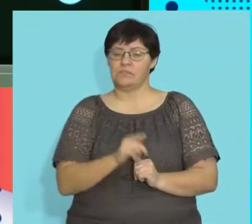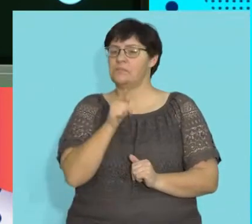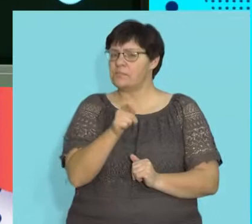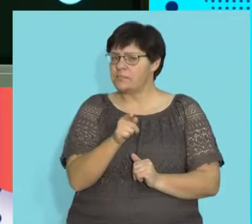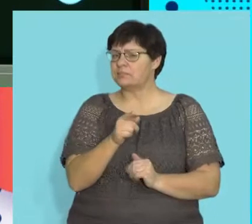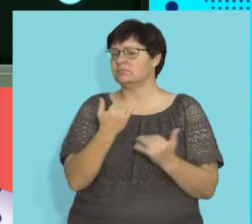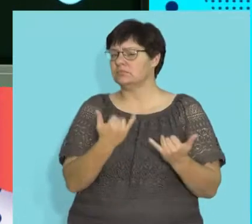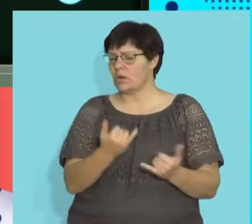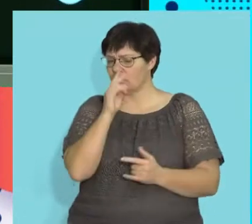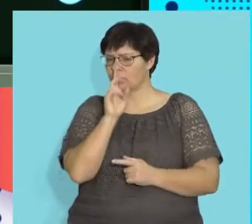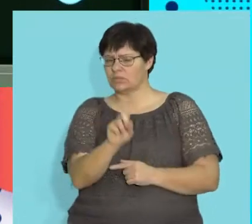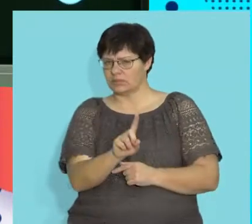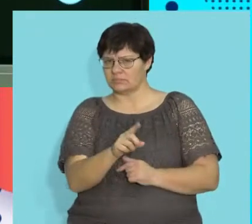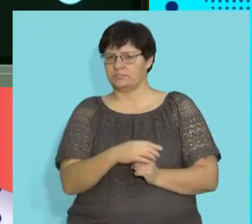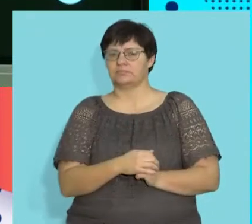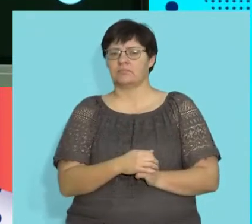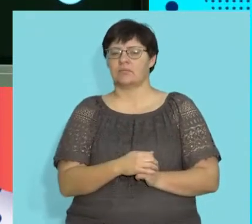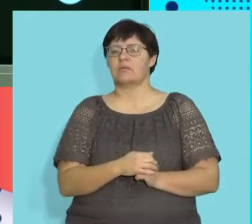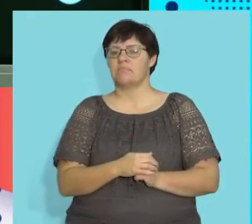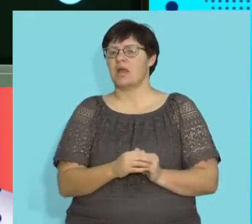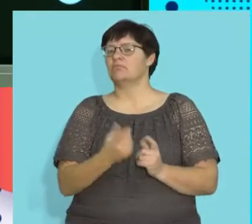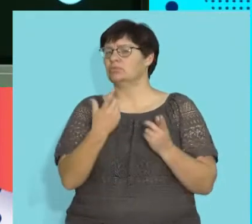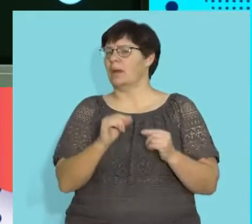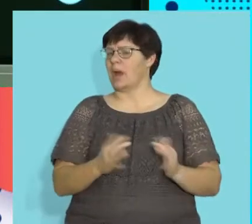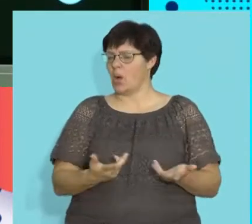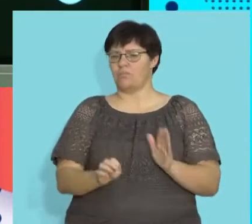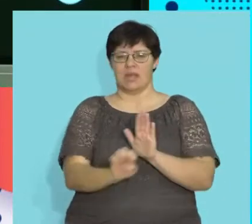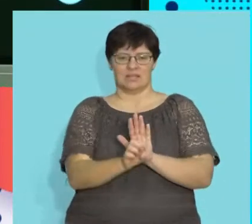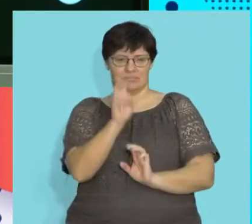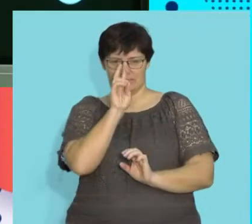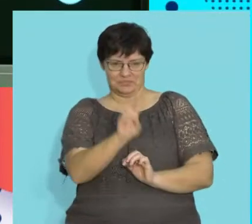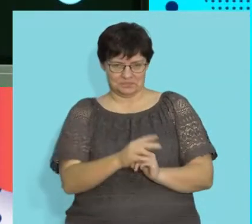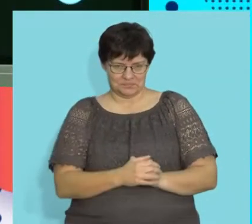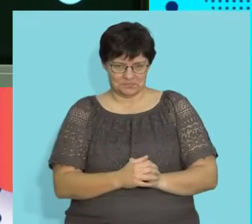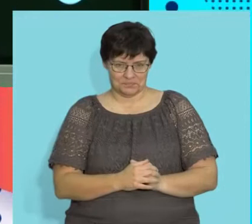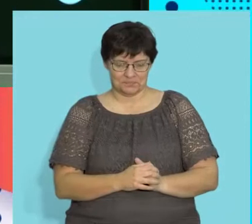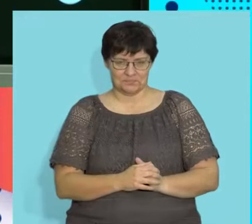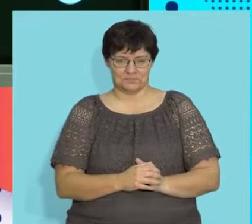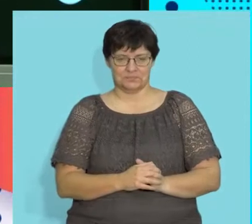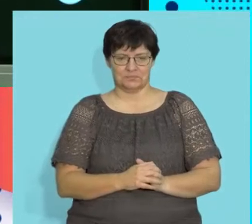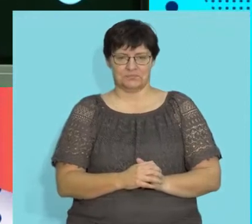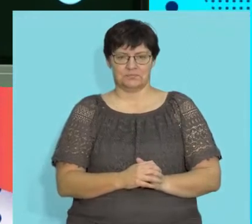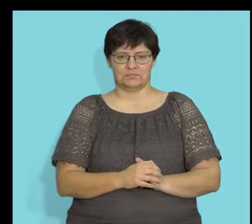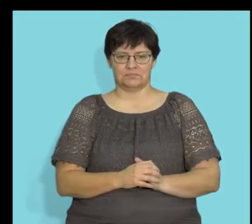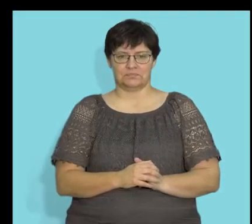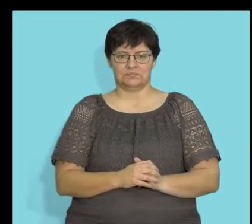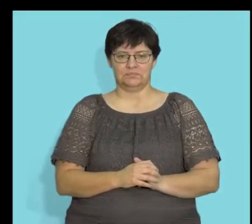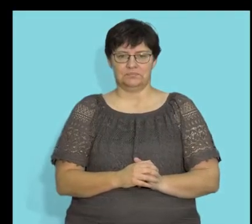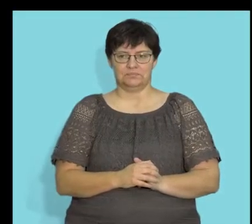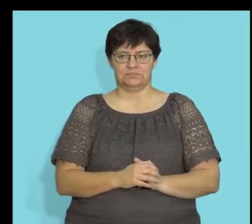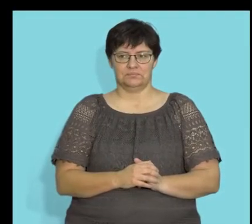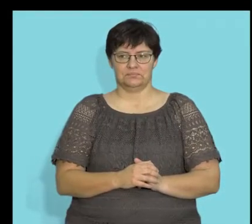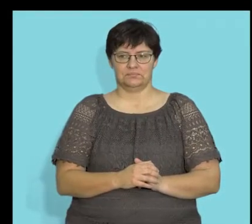this part of the lesson, we are going to be looking at some examples of how we can do this. Let's go to the board.